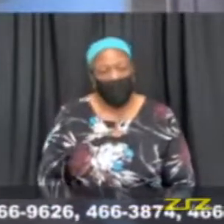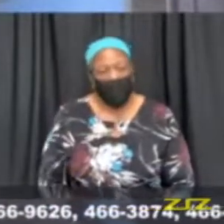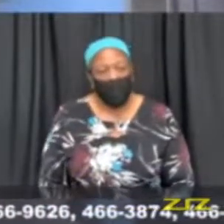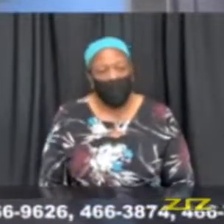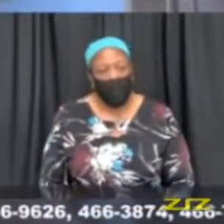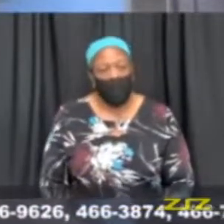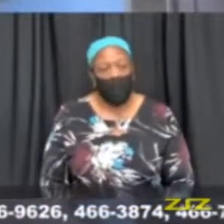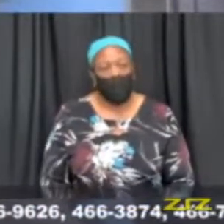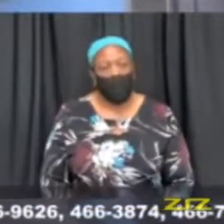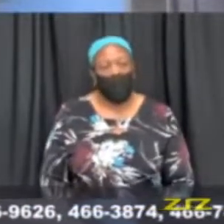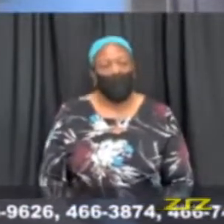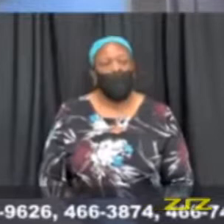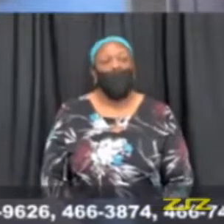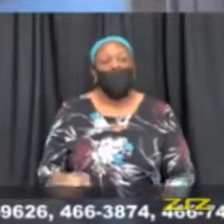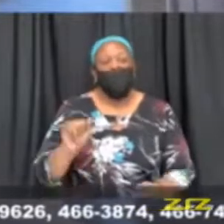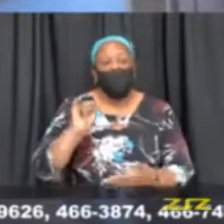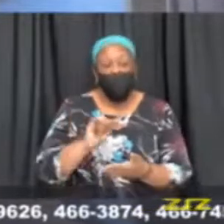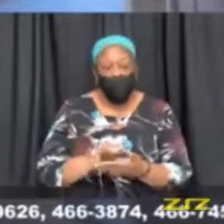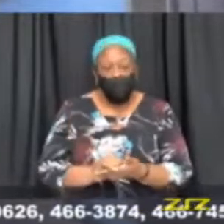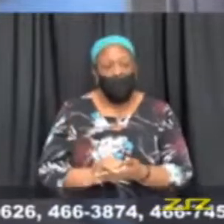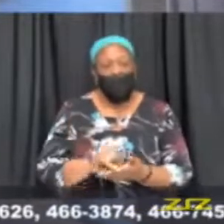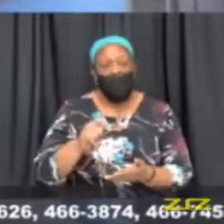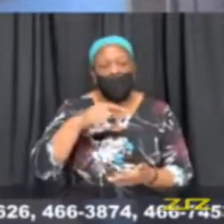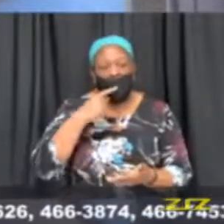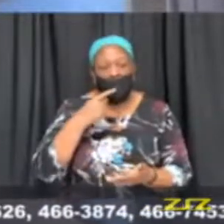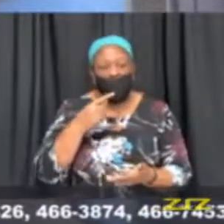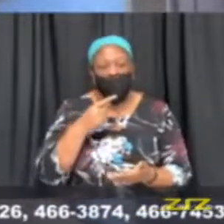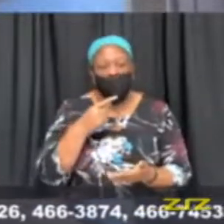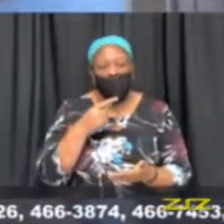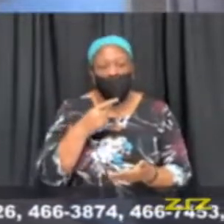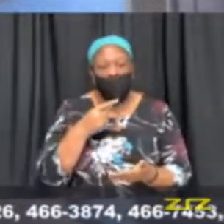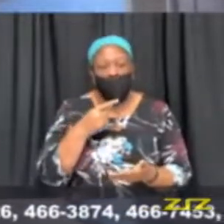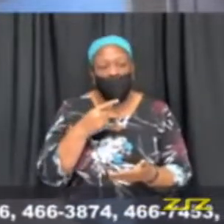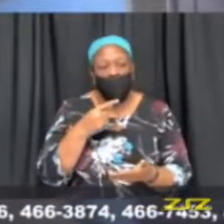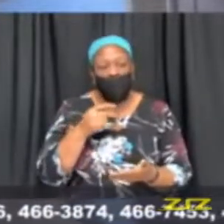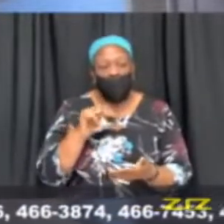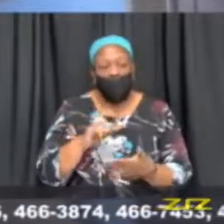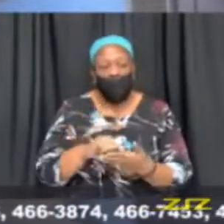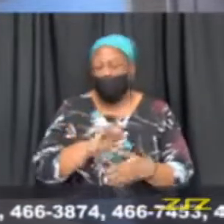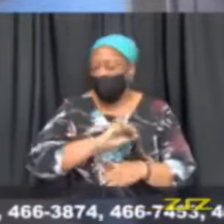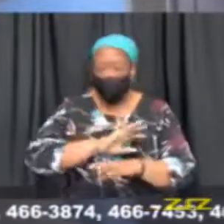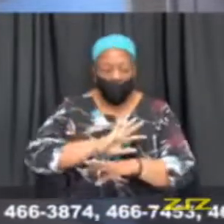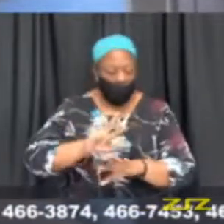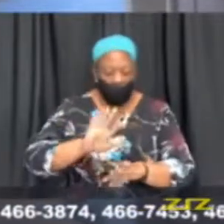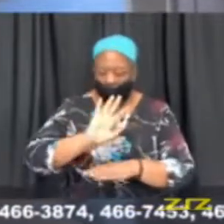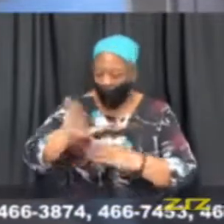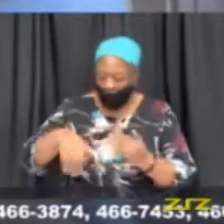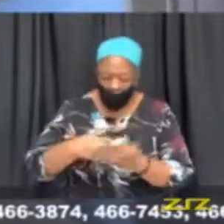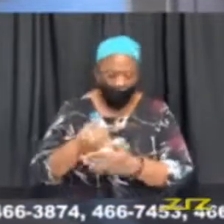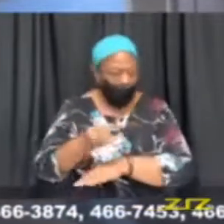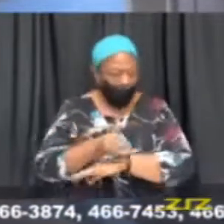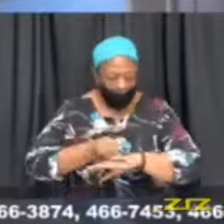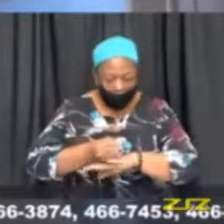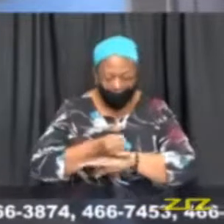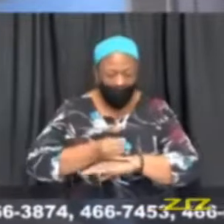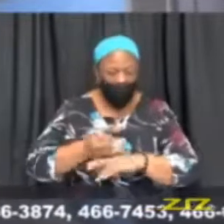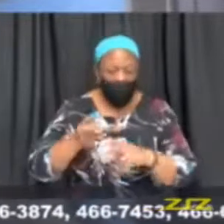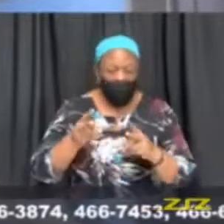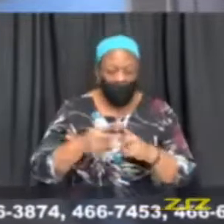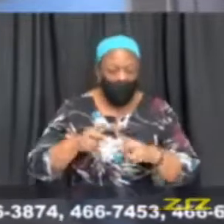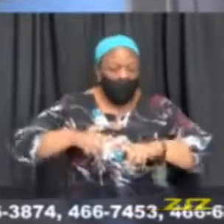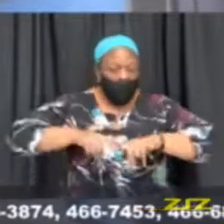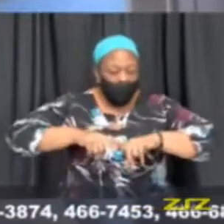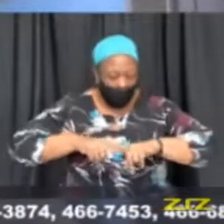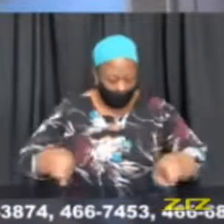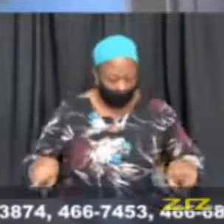actually allow for the formation of the volcanoes, that's the same. Yes, it means that we are in a